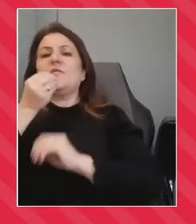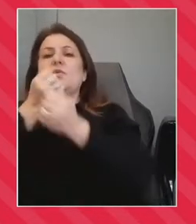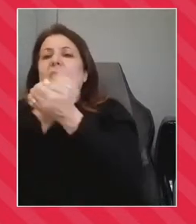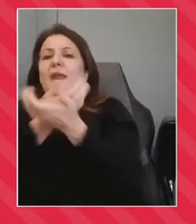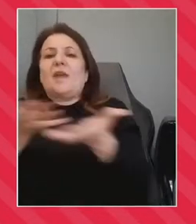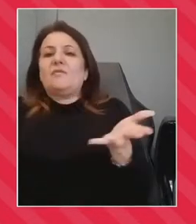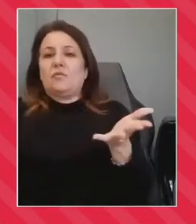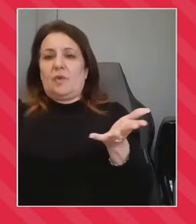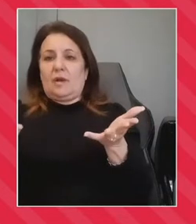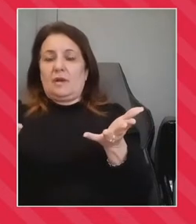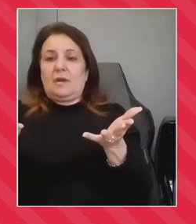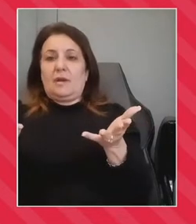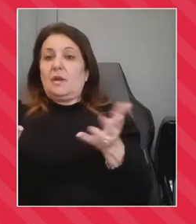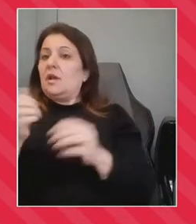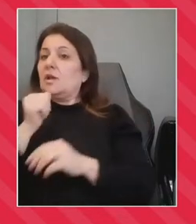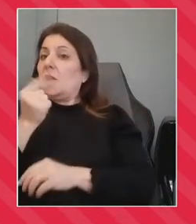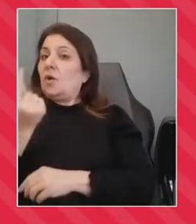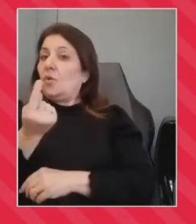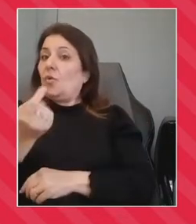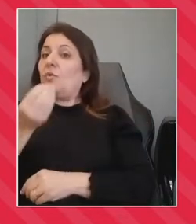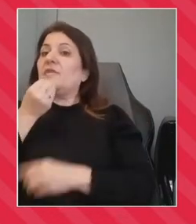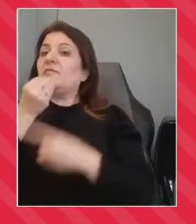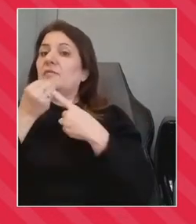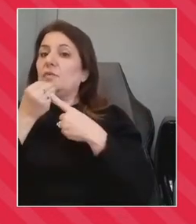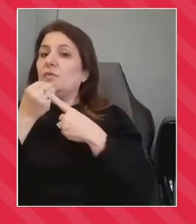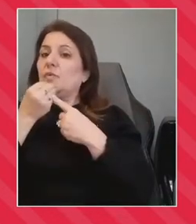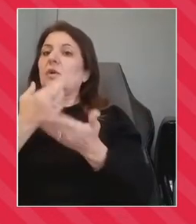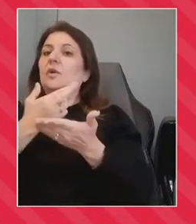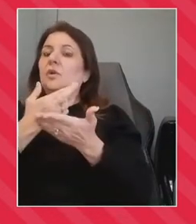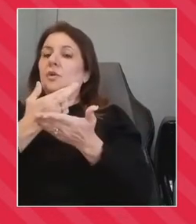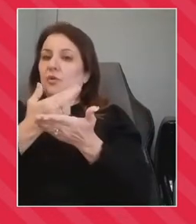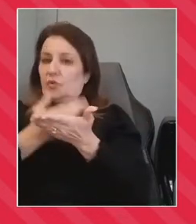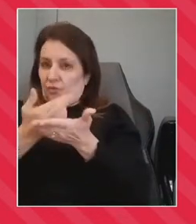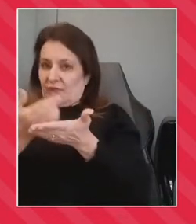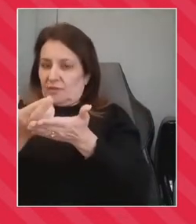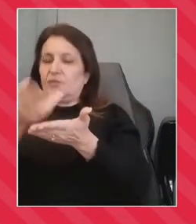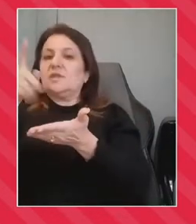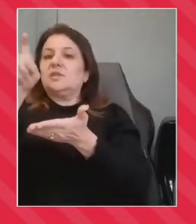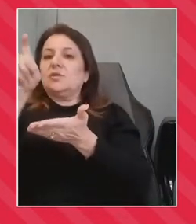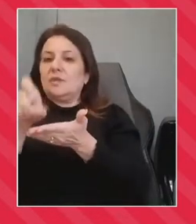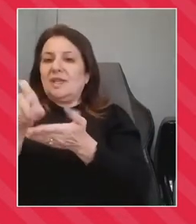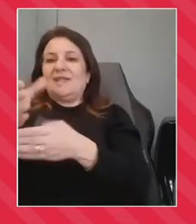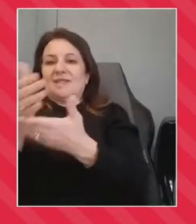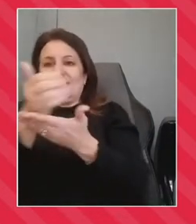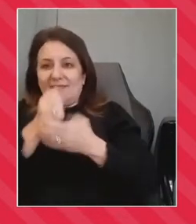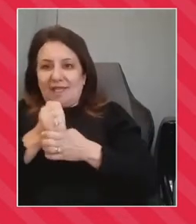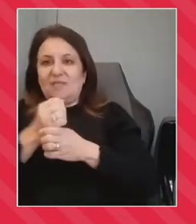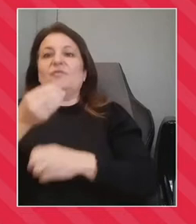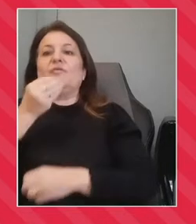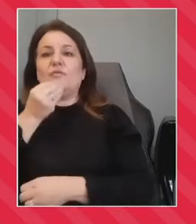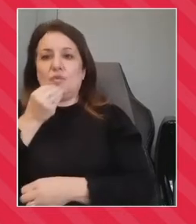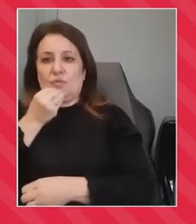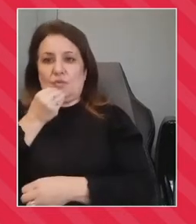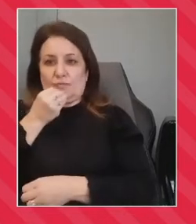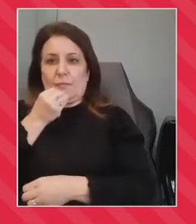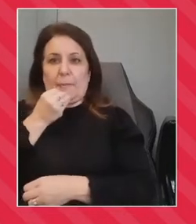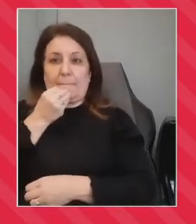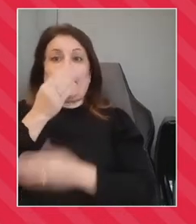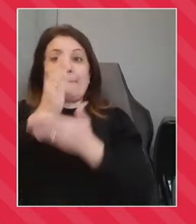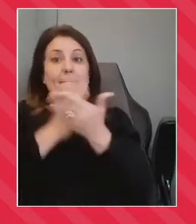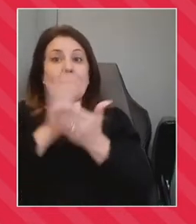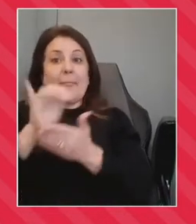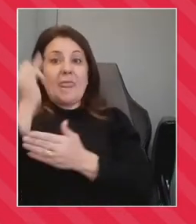it's not only food, it's the resources that you need to get food. And so part of the idea